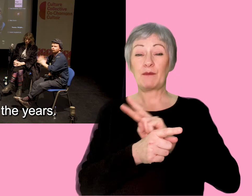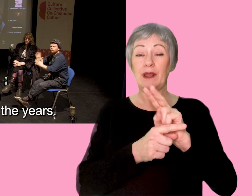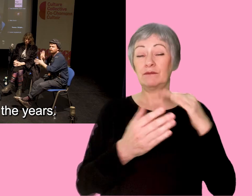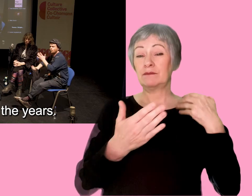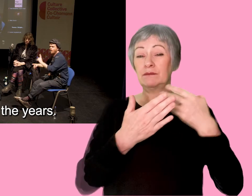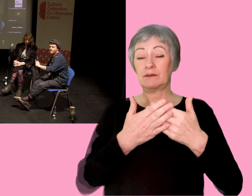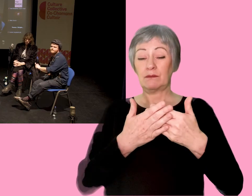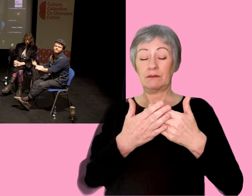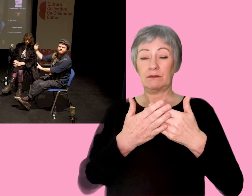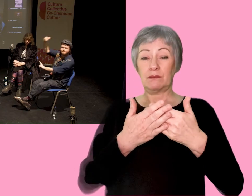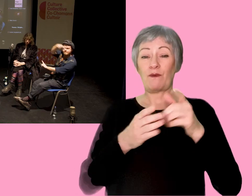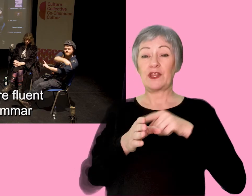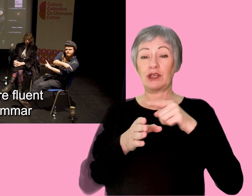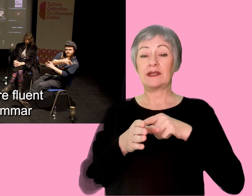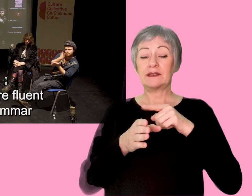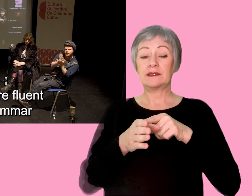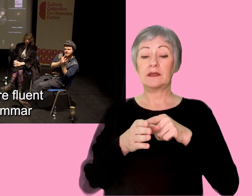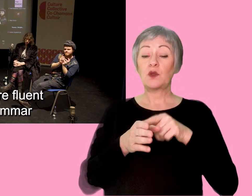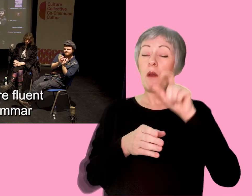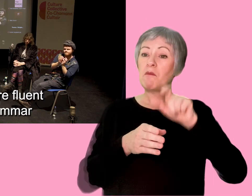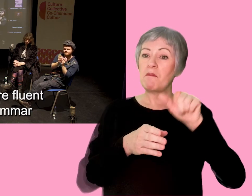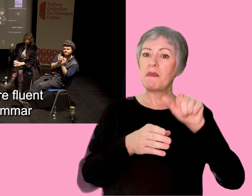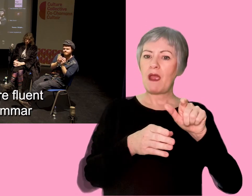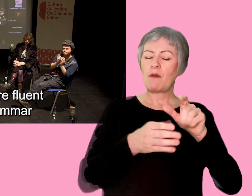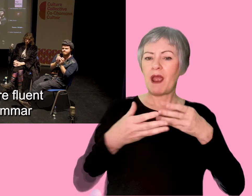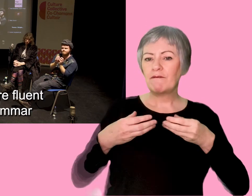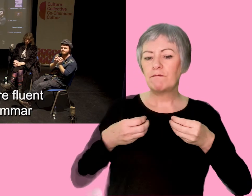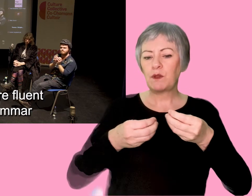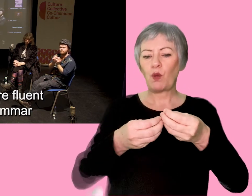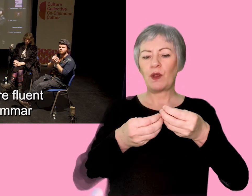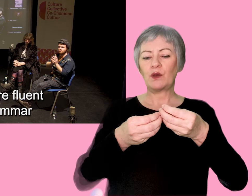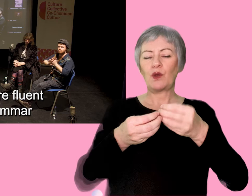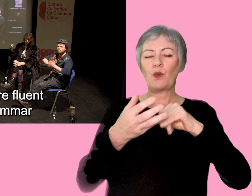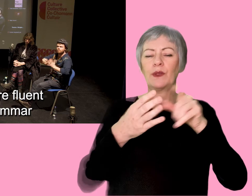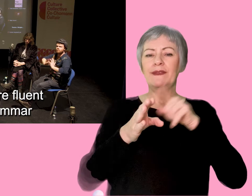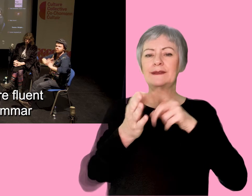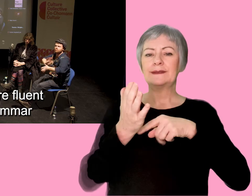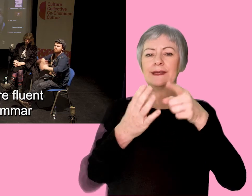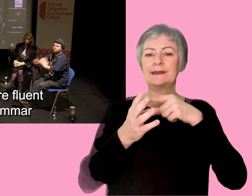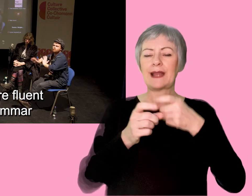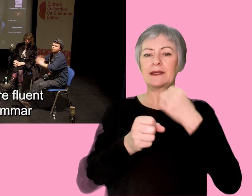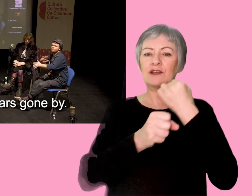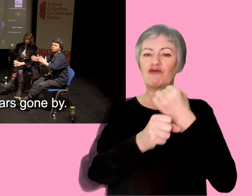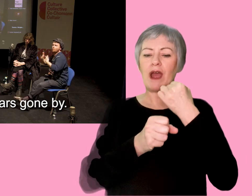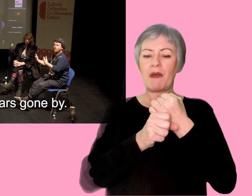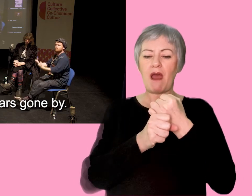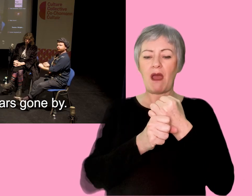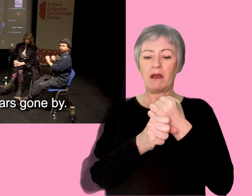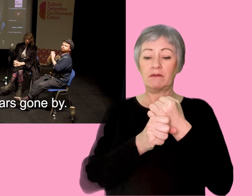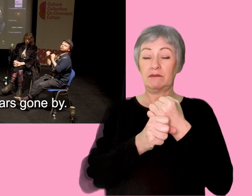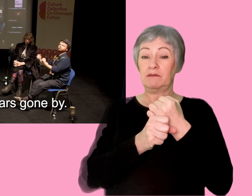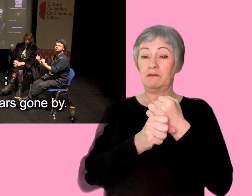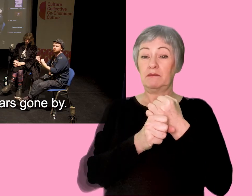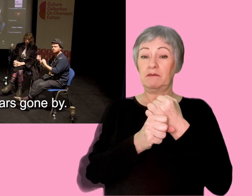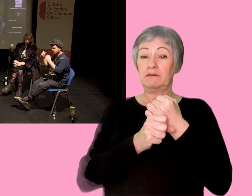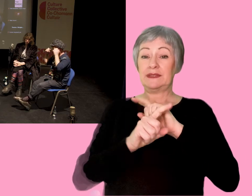over the years. So people are far more fluent with syntax and grammar than what they were in years